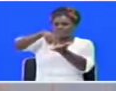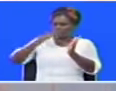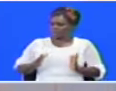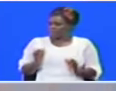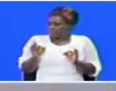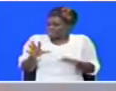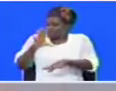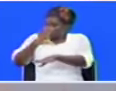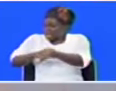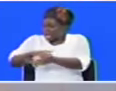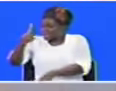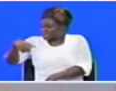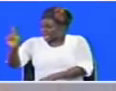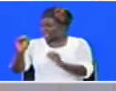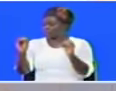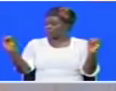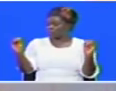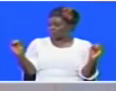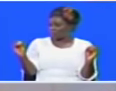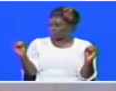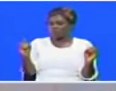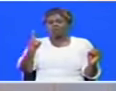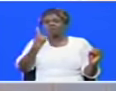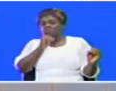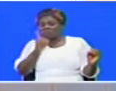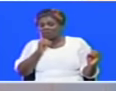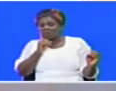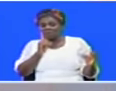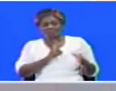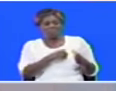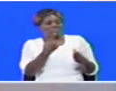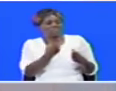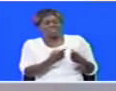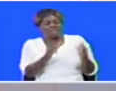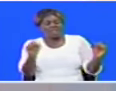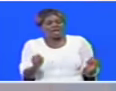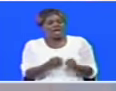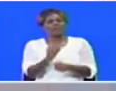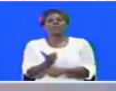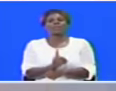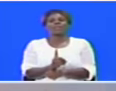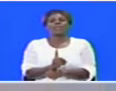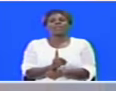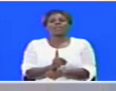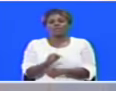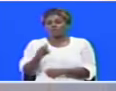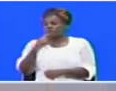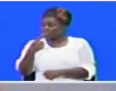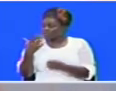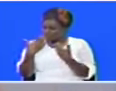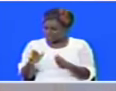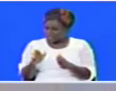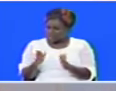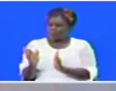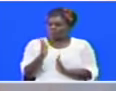saying if we don't get it right, tomorrow, then when will we ever be able to get it right? Because as you have said, a lot